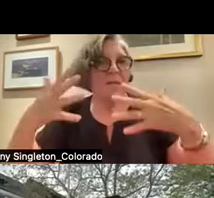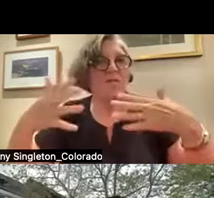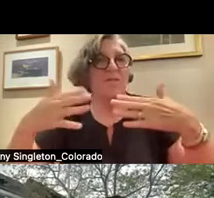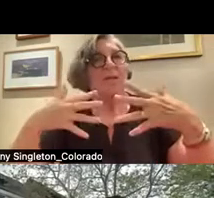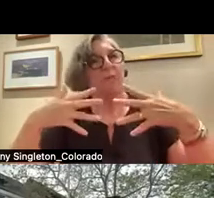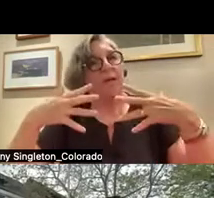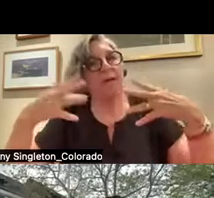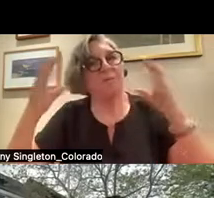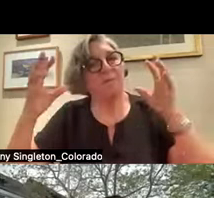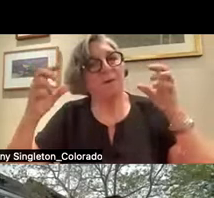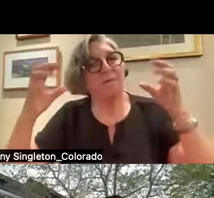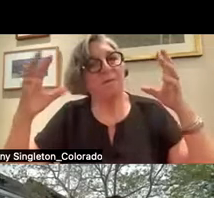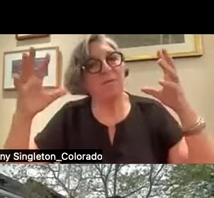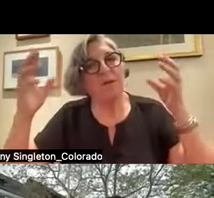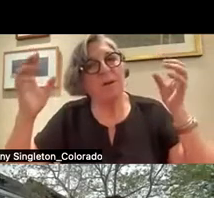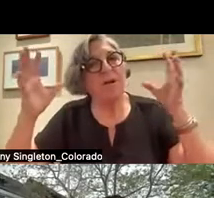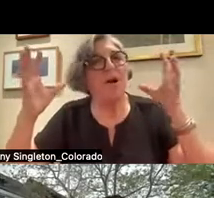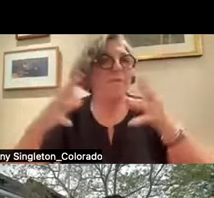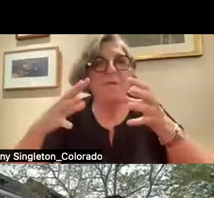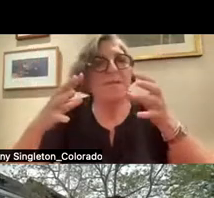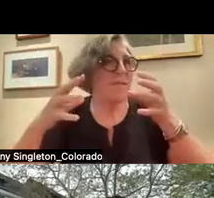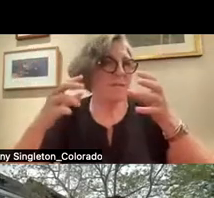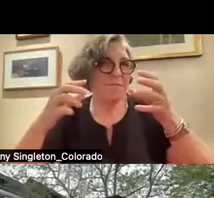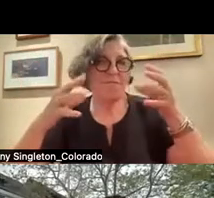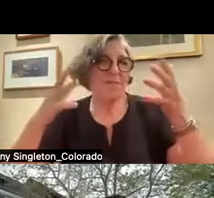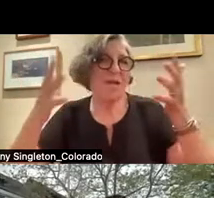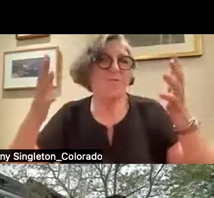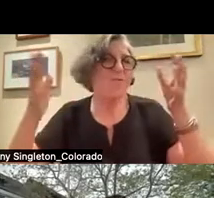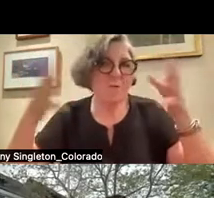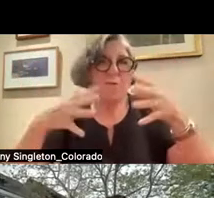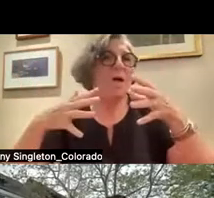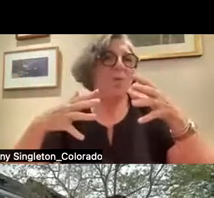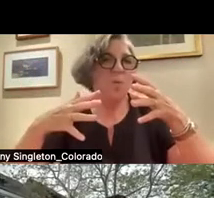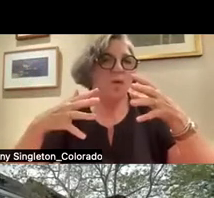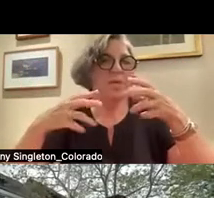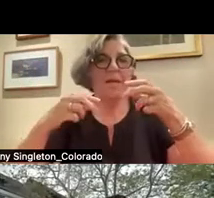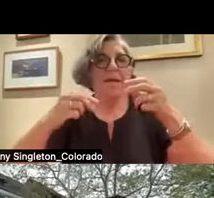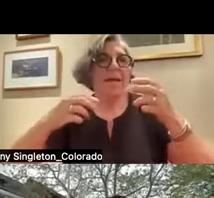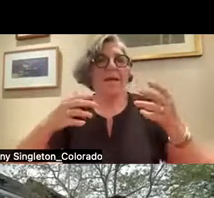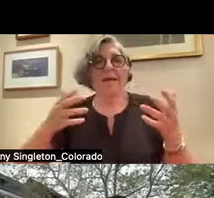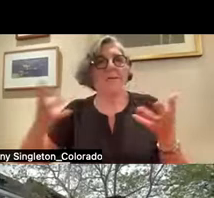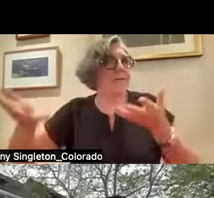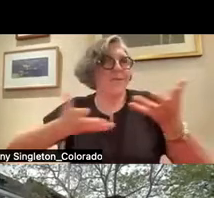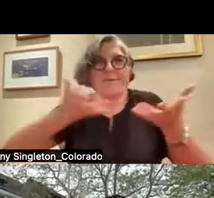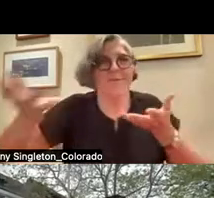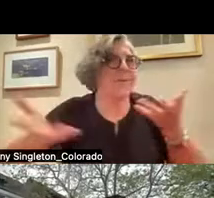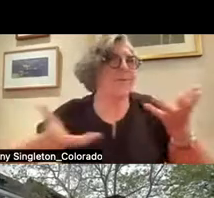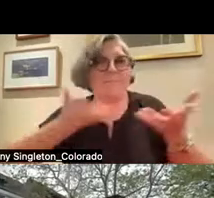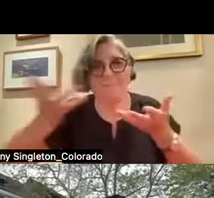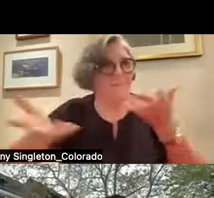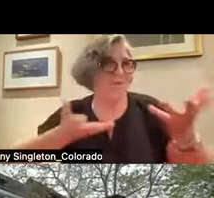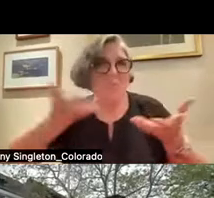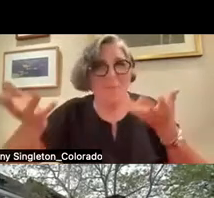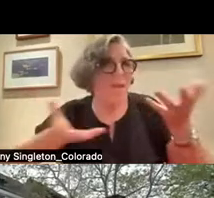So it's interesting that when there are conferences of signers from around the world, you can just sort